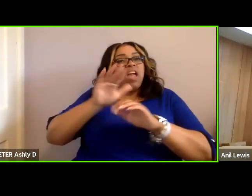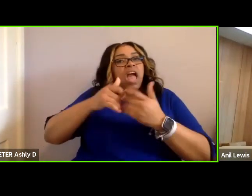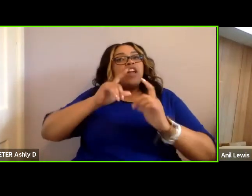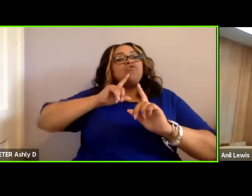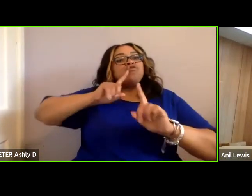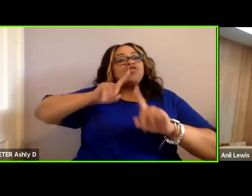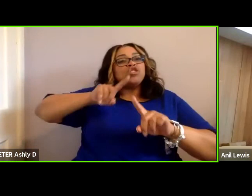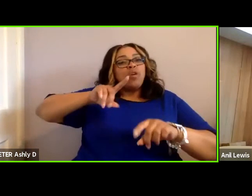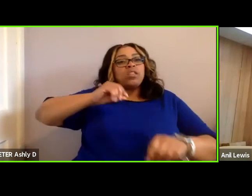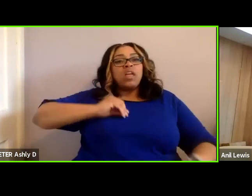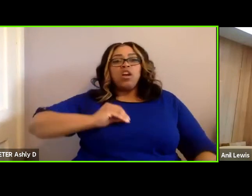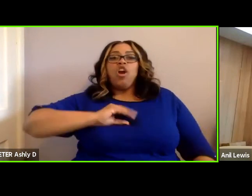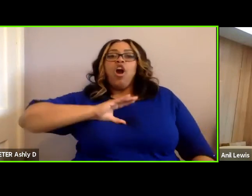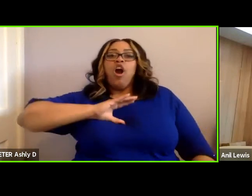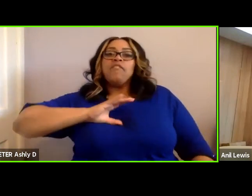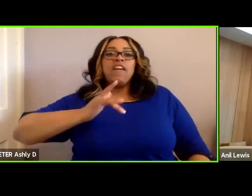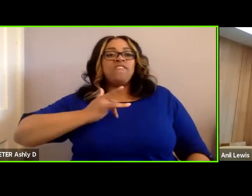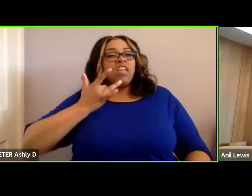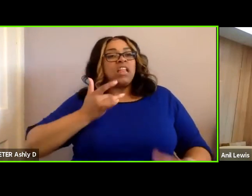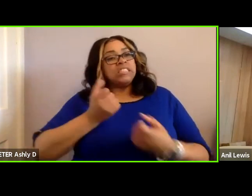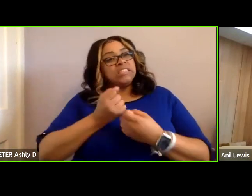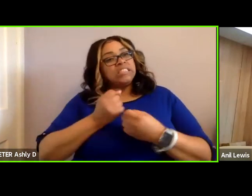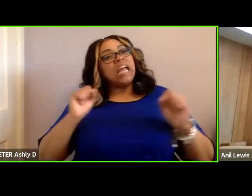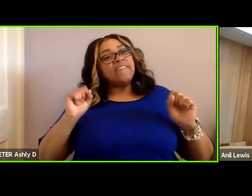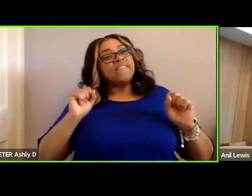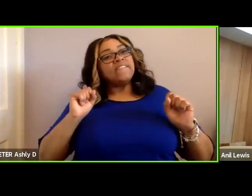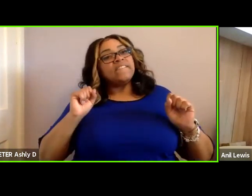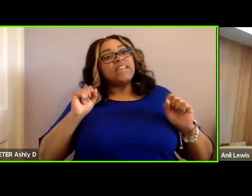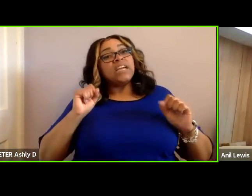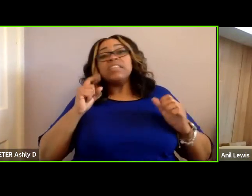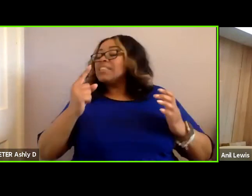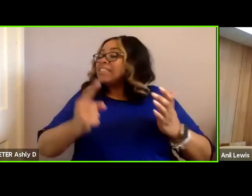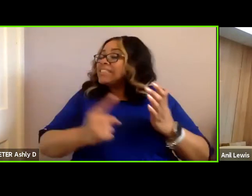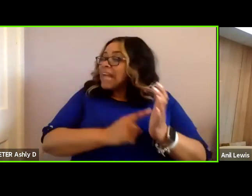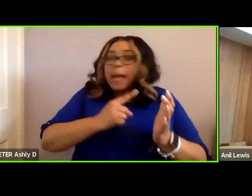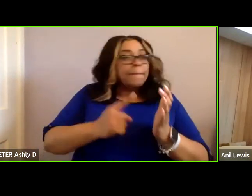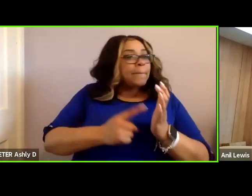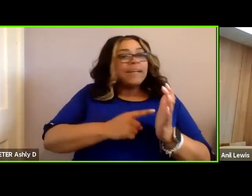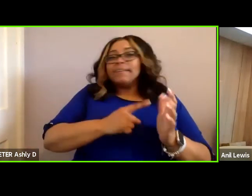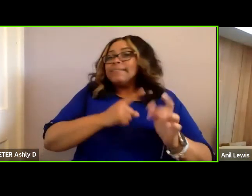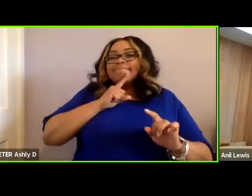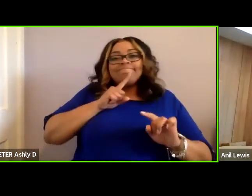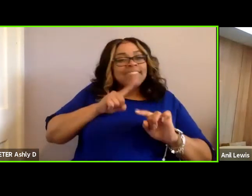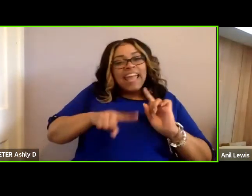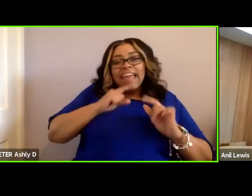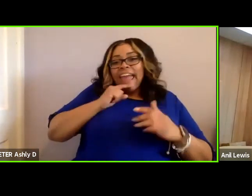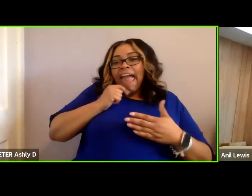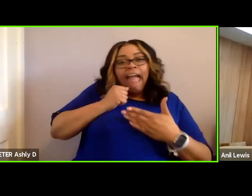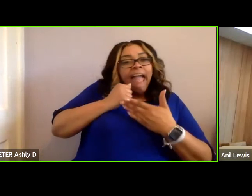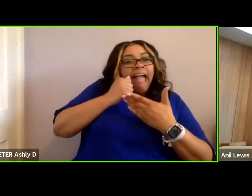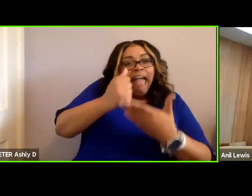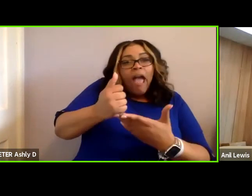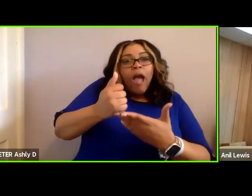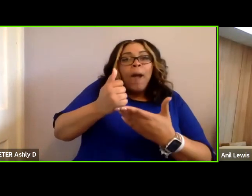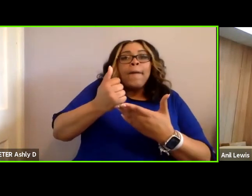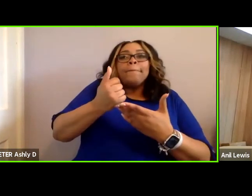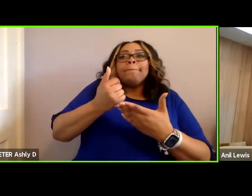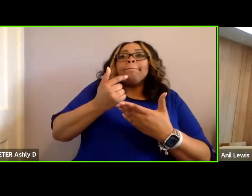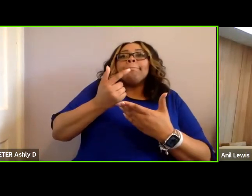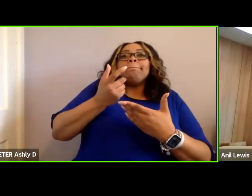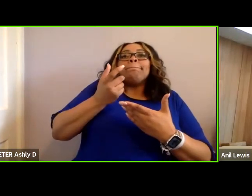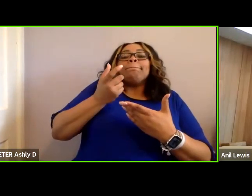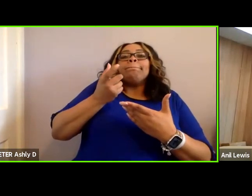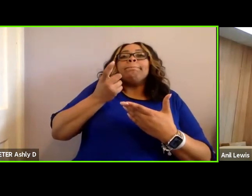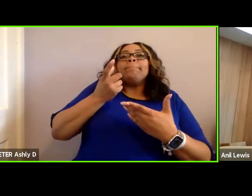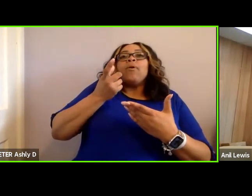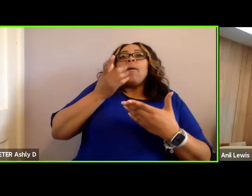of confidence and their feeling of safety. And sometimes you're not going to be able to help or offset a person who is just simply